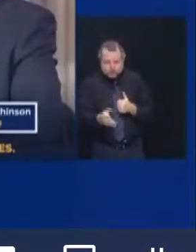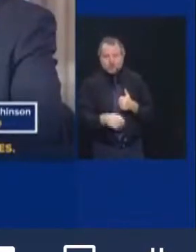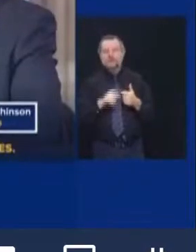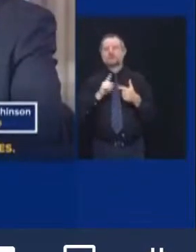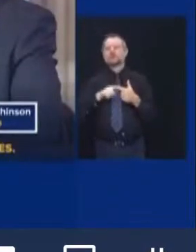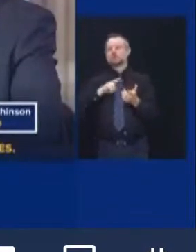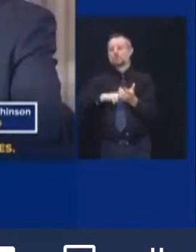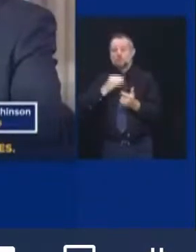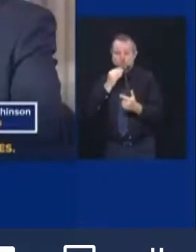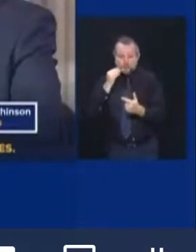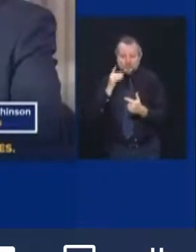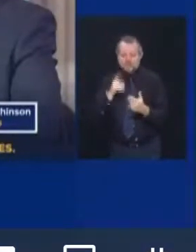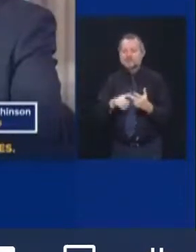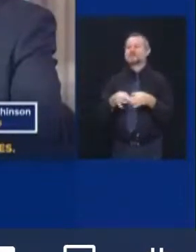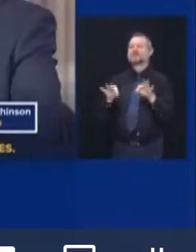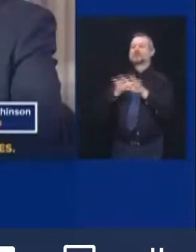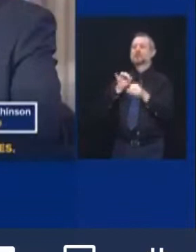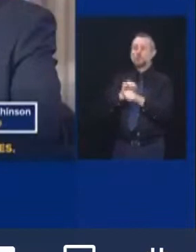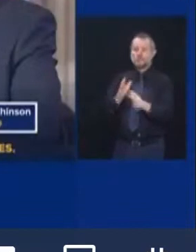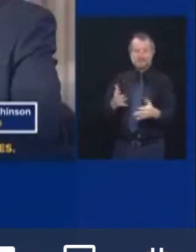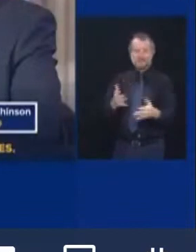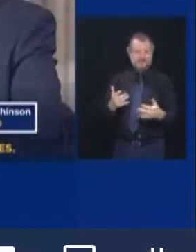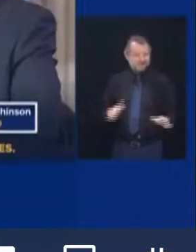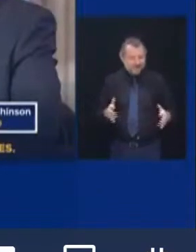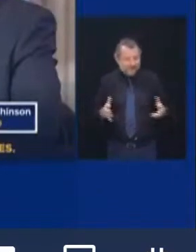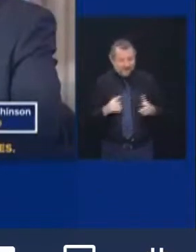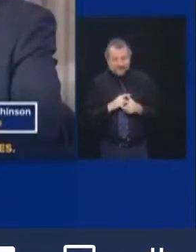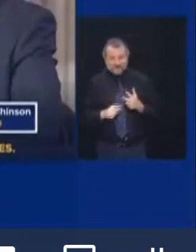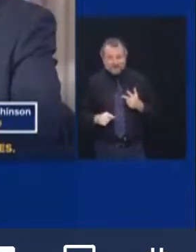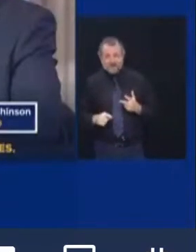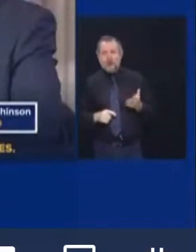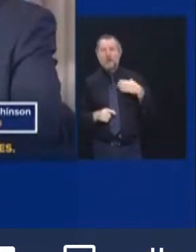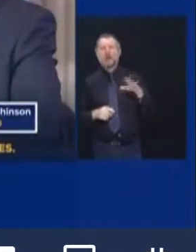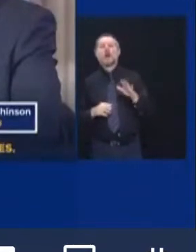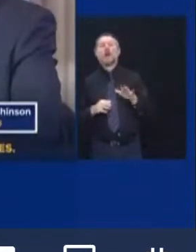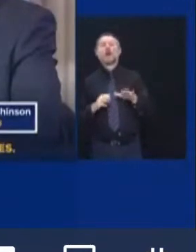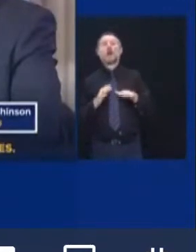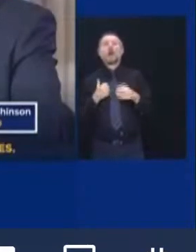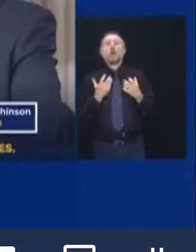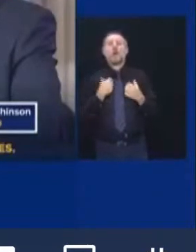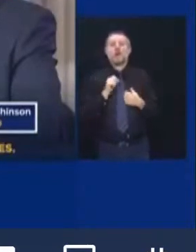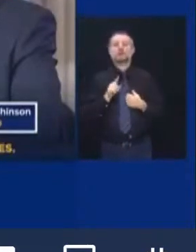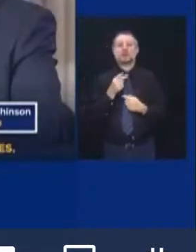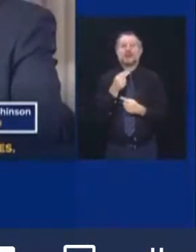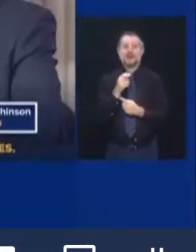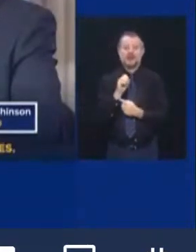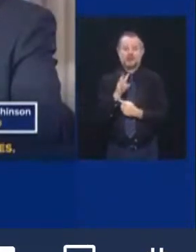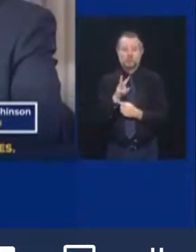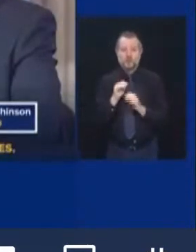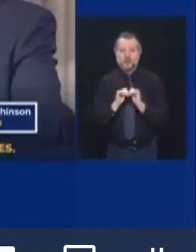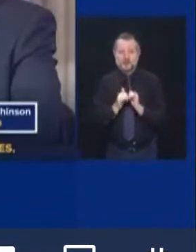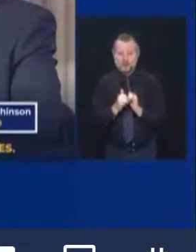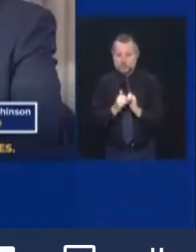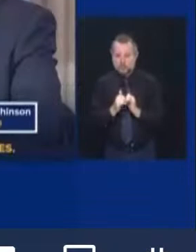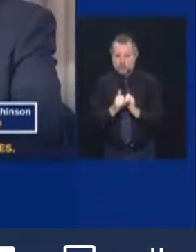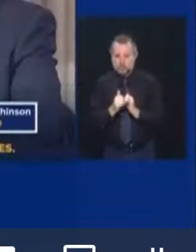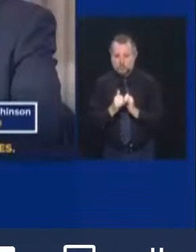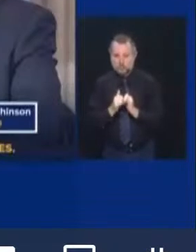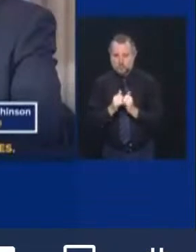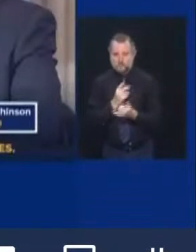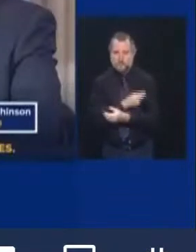workers. That's the plan. Okay, now how do you do it? Yeah, I got the first COVID plan. Everybody wears a